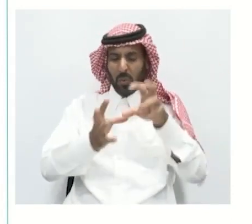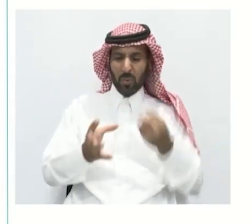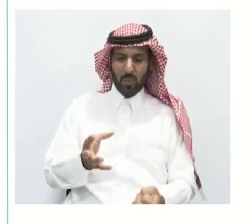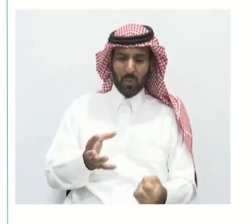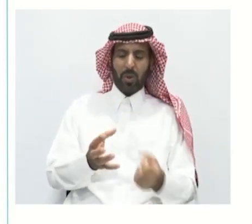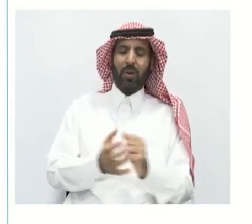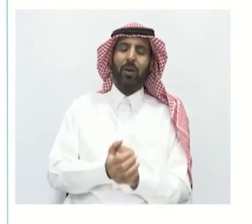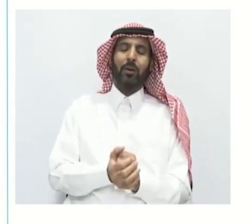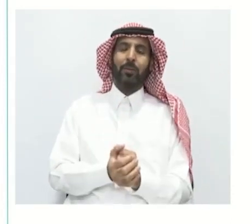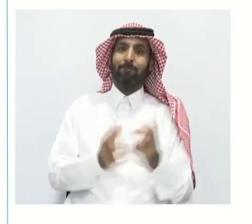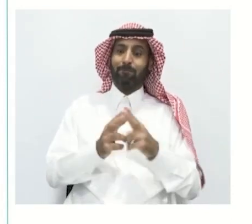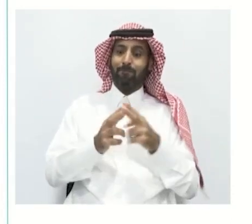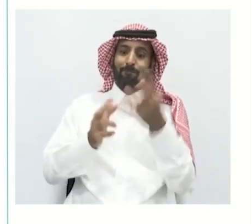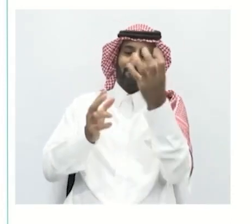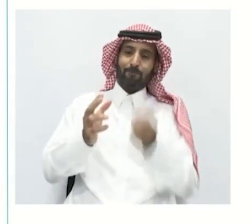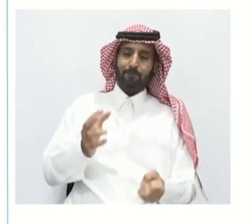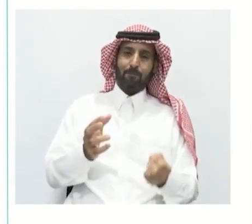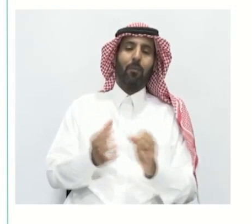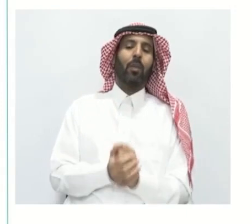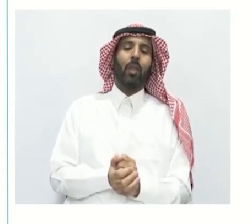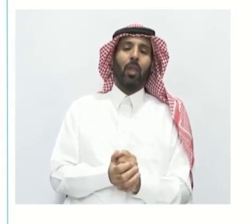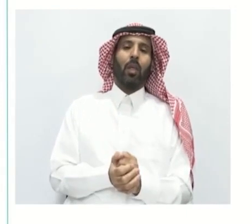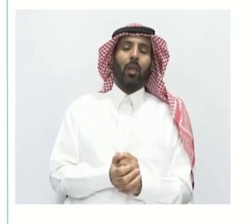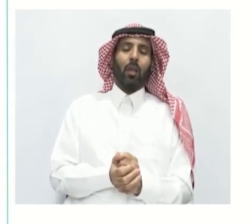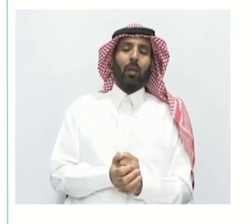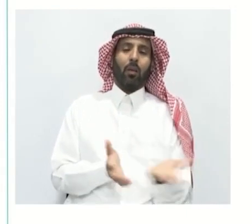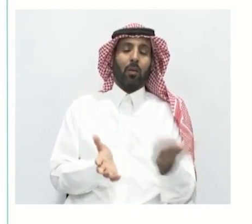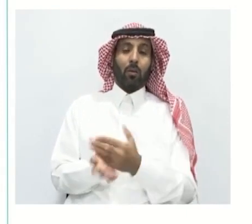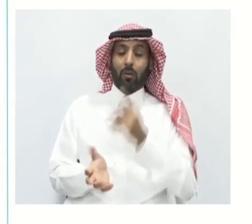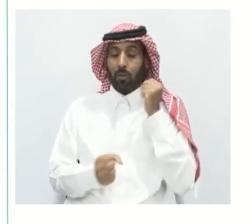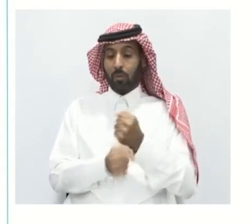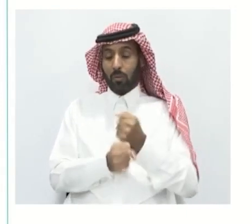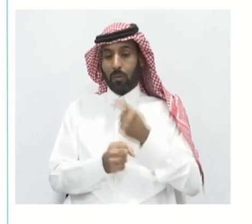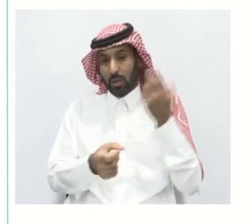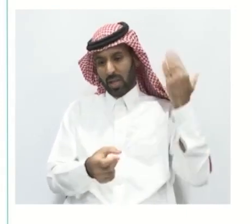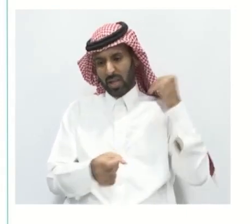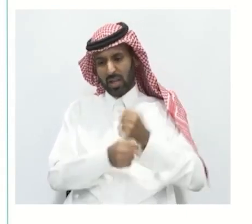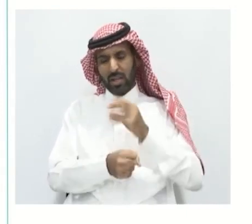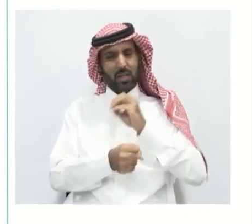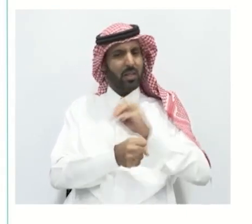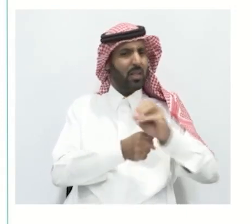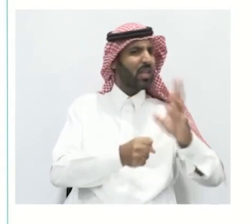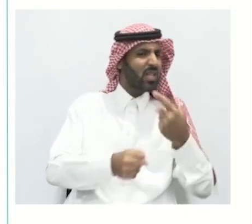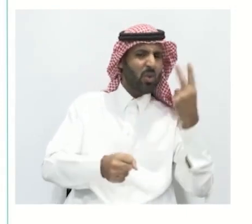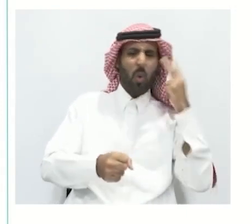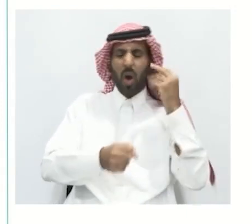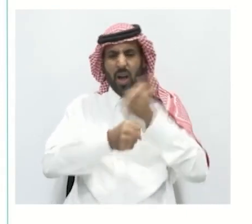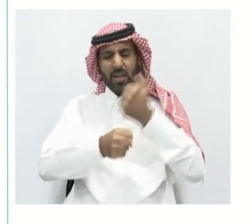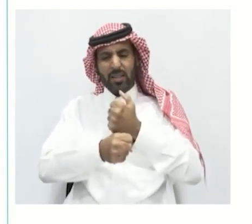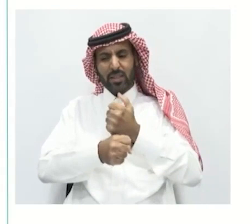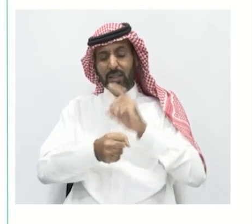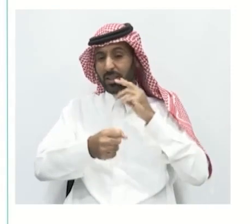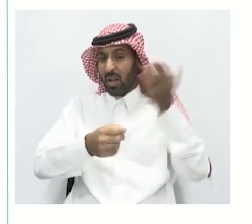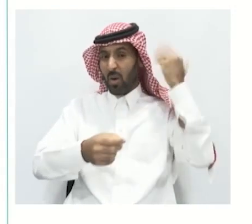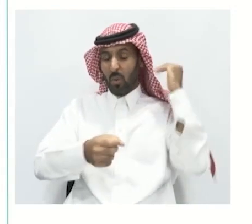the power going out. We use the past progressive to describe two actions